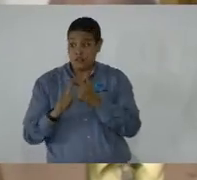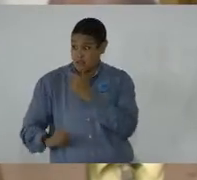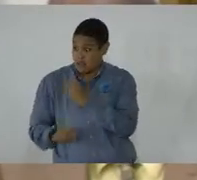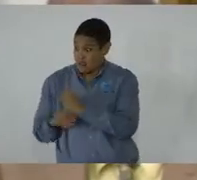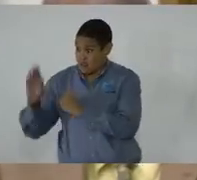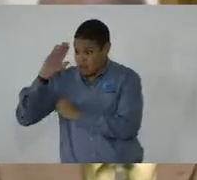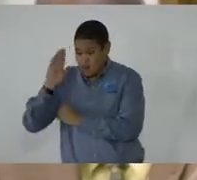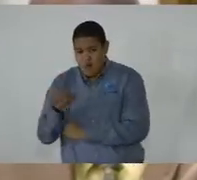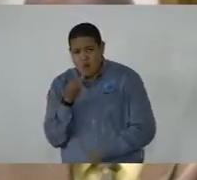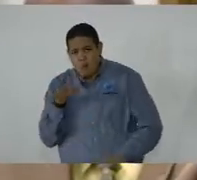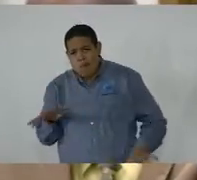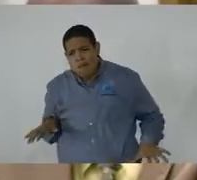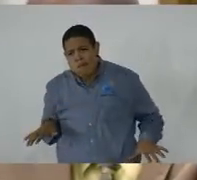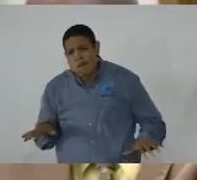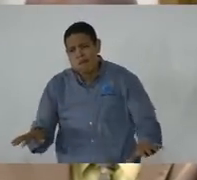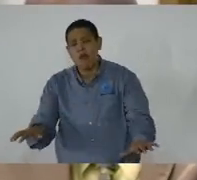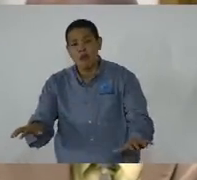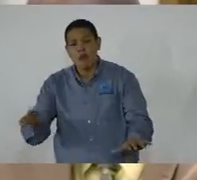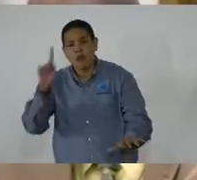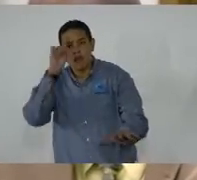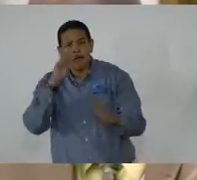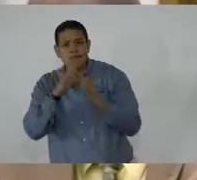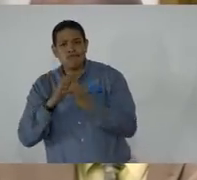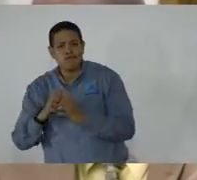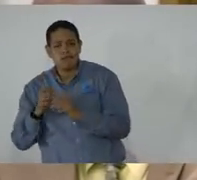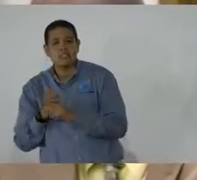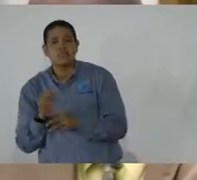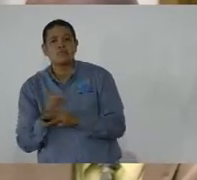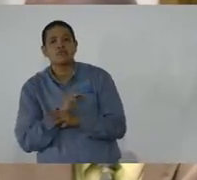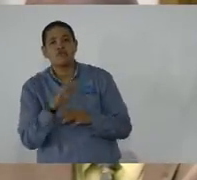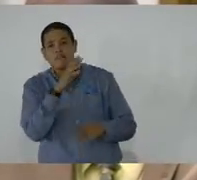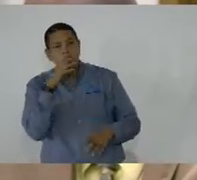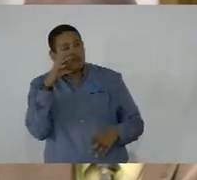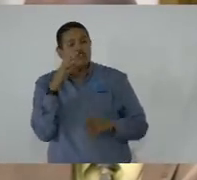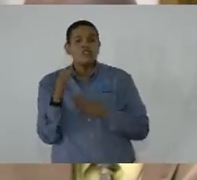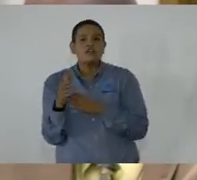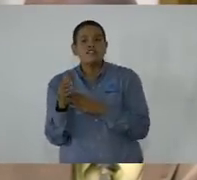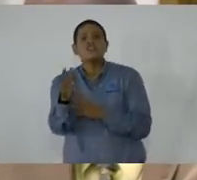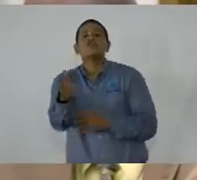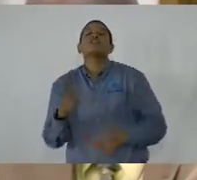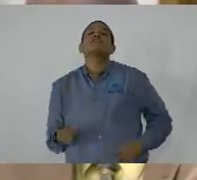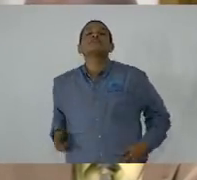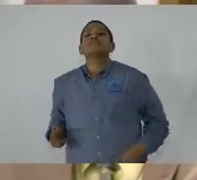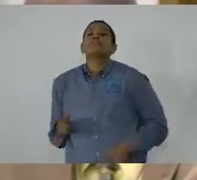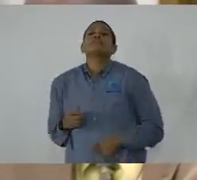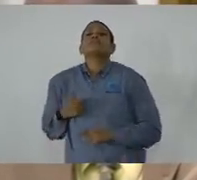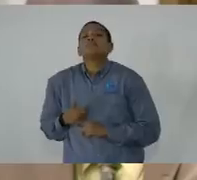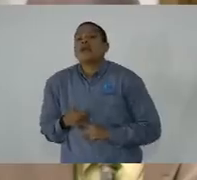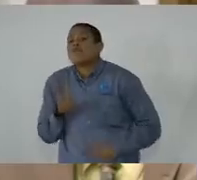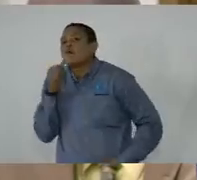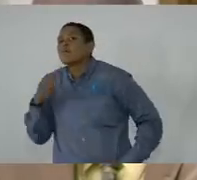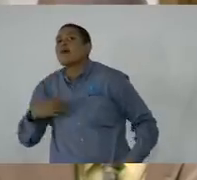who work and collaborate with the Ministry of Agriculture and Fisheries. Madam Speaker,